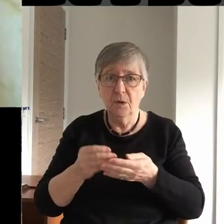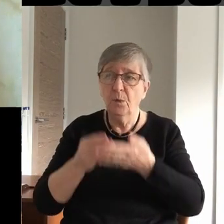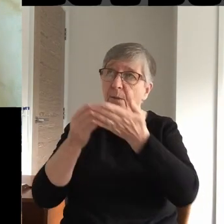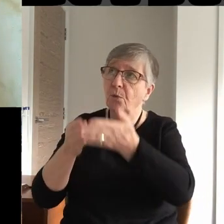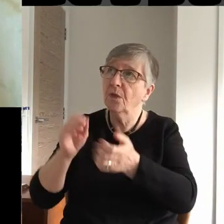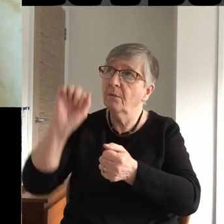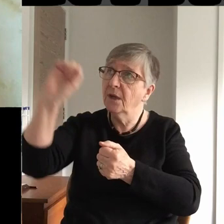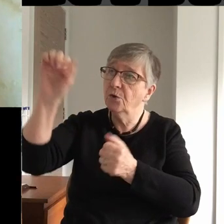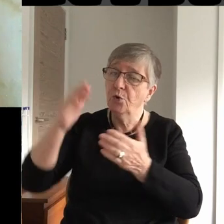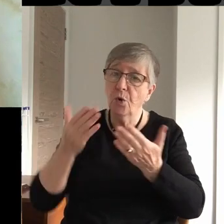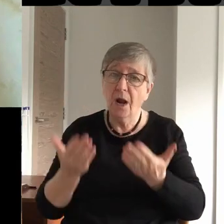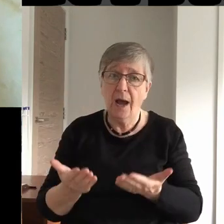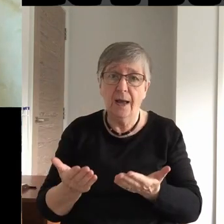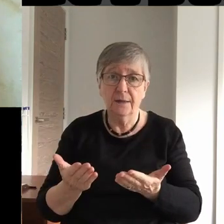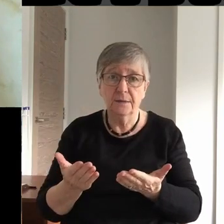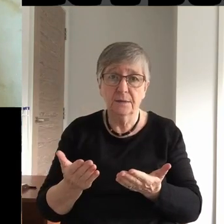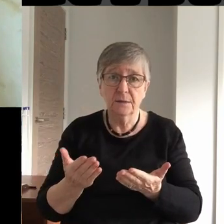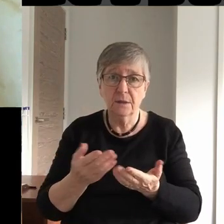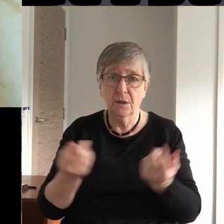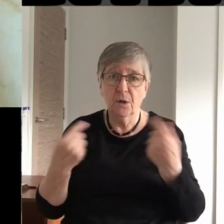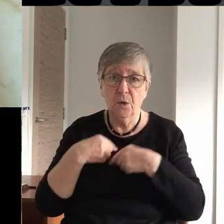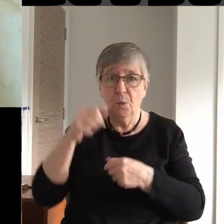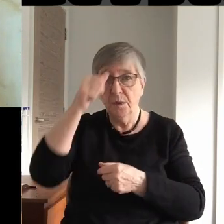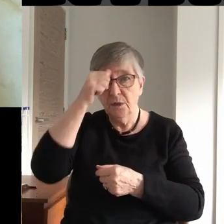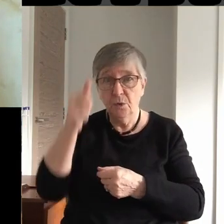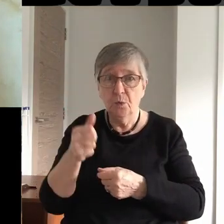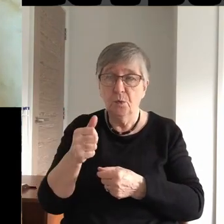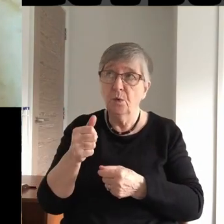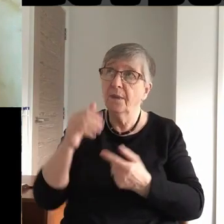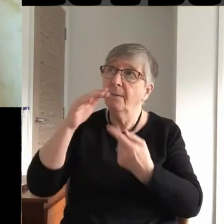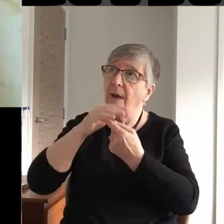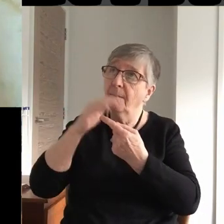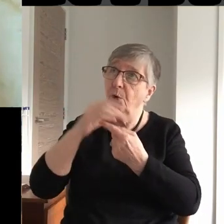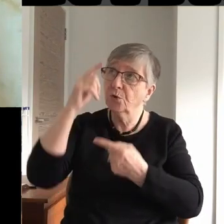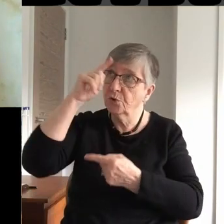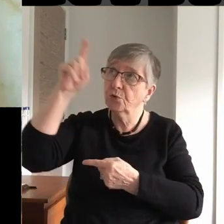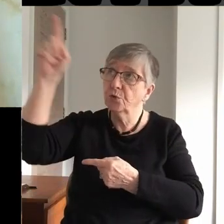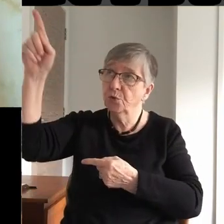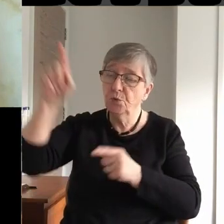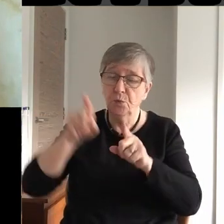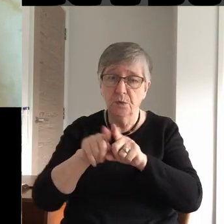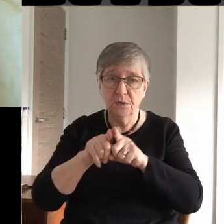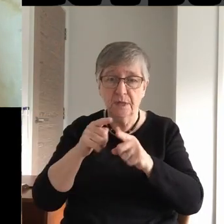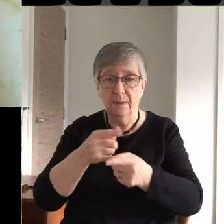hands, knowing that they matter to you as to us.